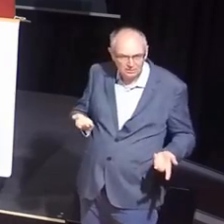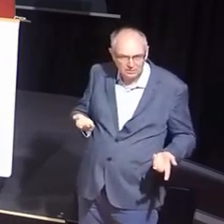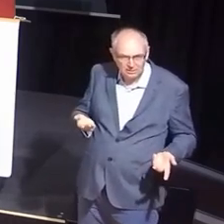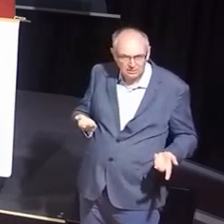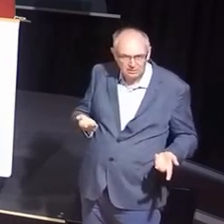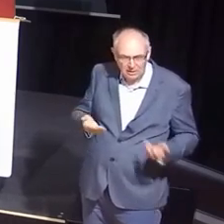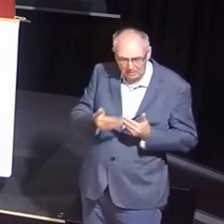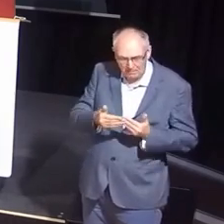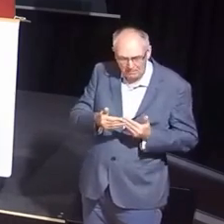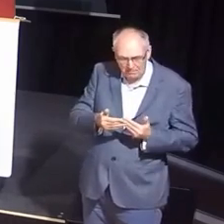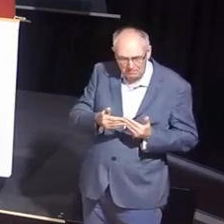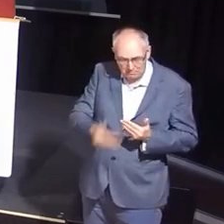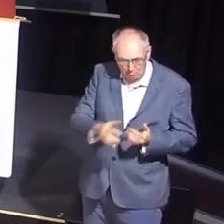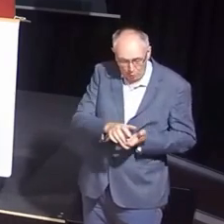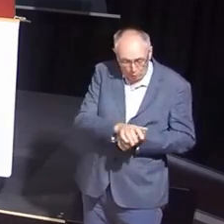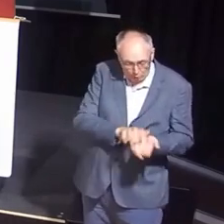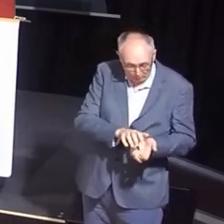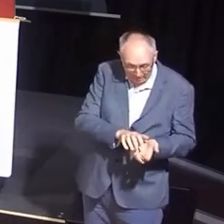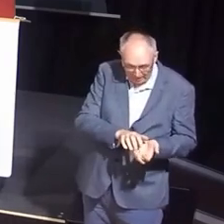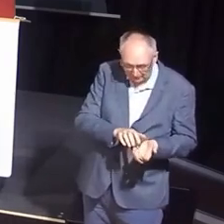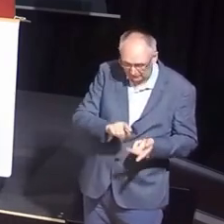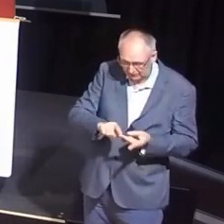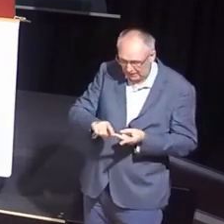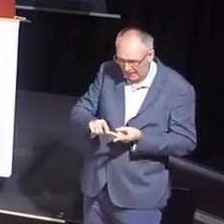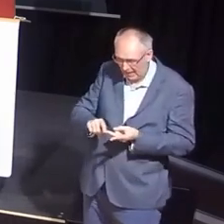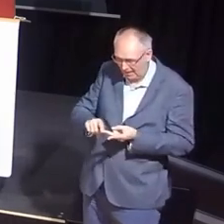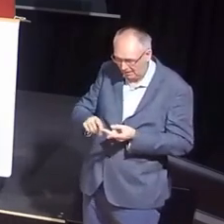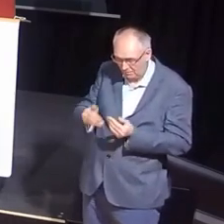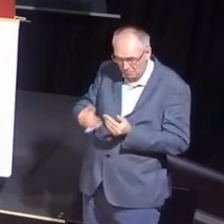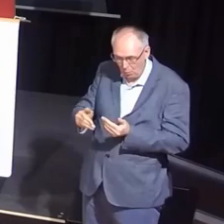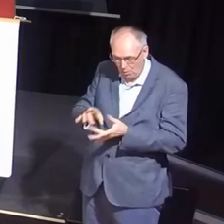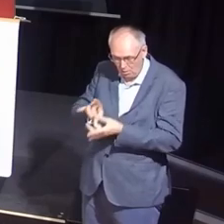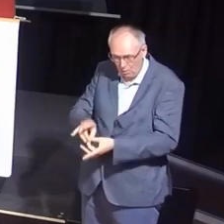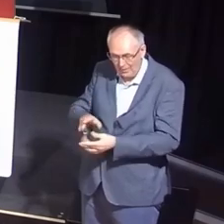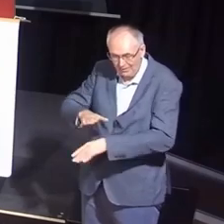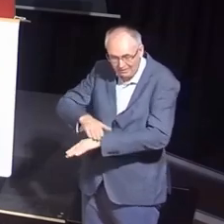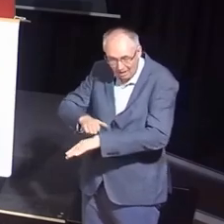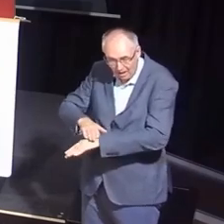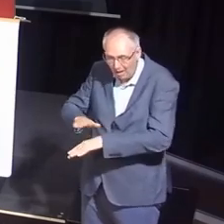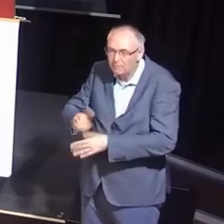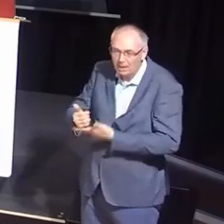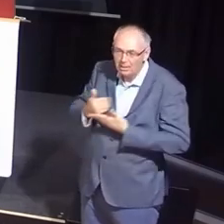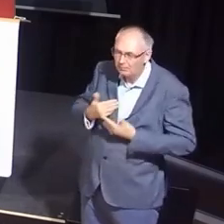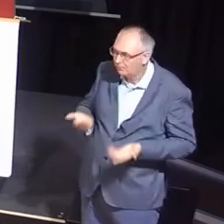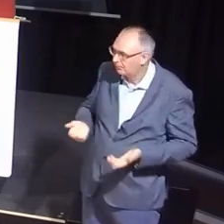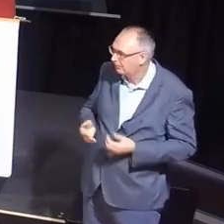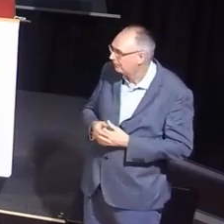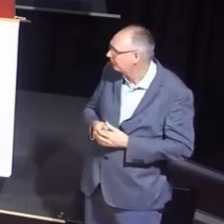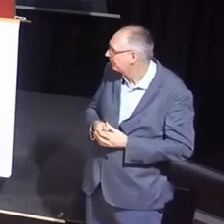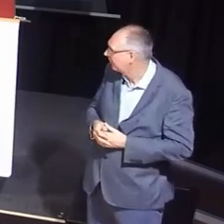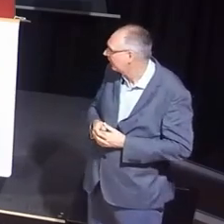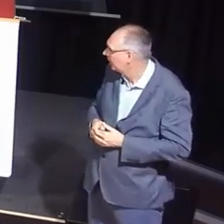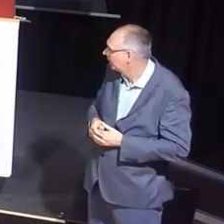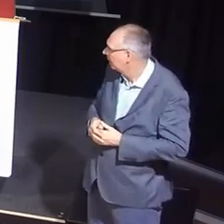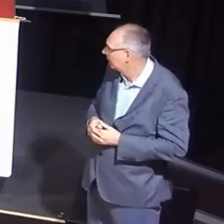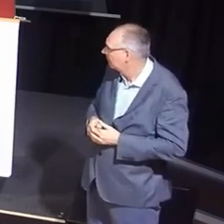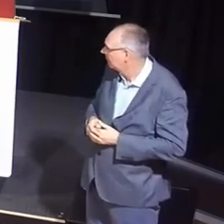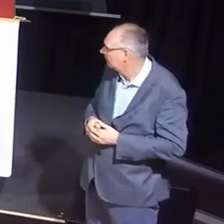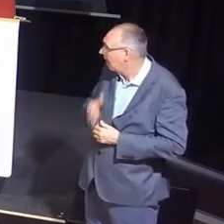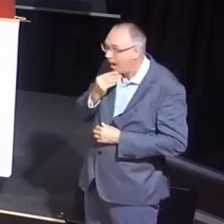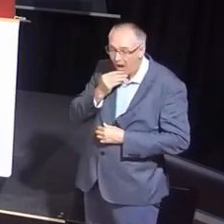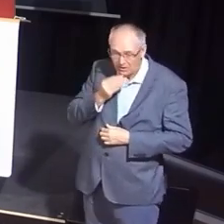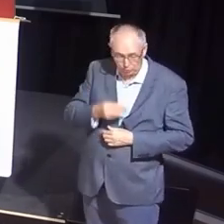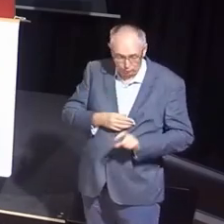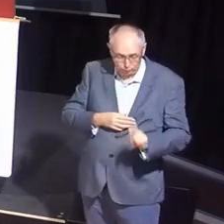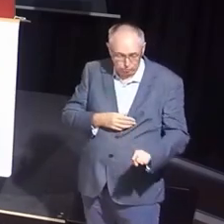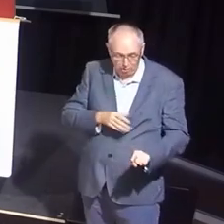complexity and what is messing with time, those are the sorts of features that work well for me. Mm-hmm. I actually use the pause a lot. Sometimes I leave it on pause for like an hour just